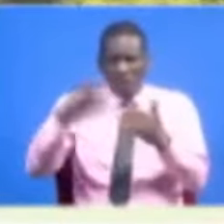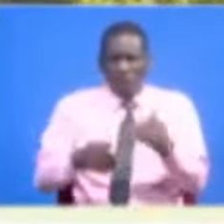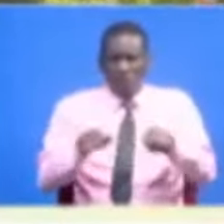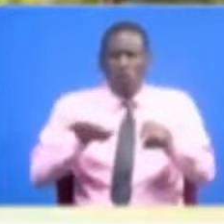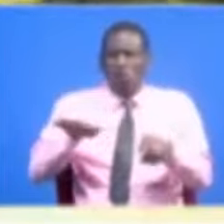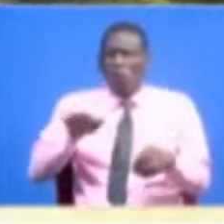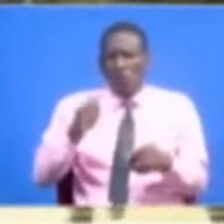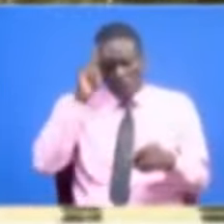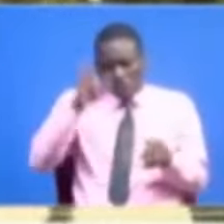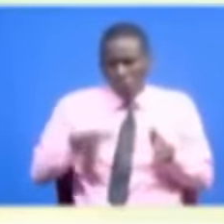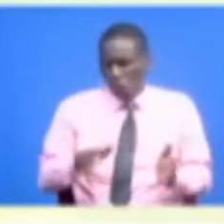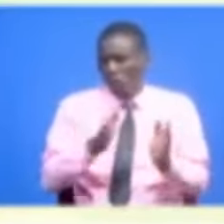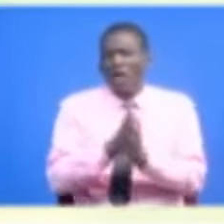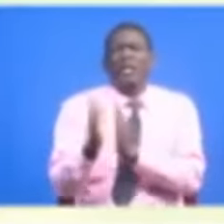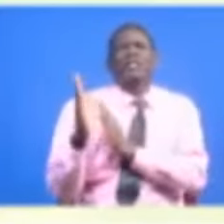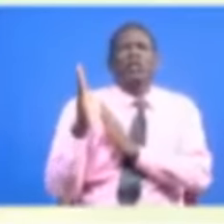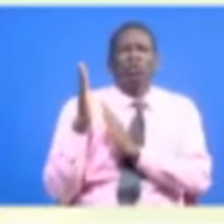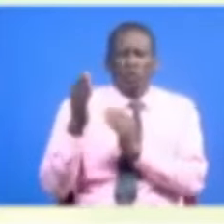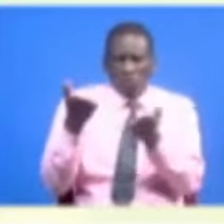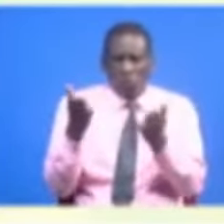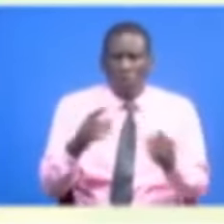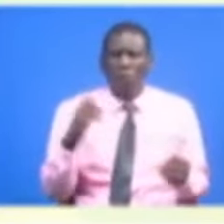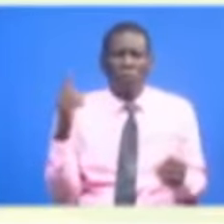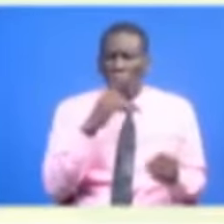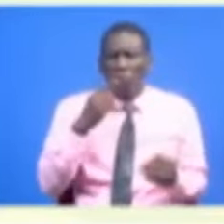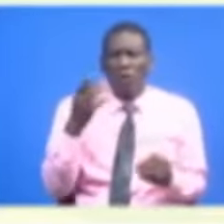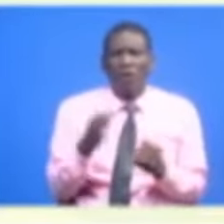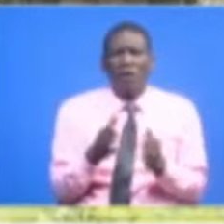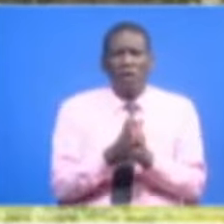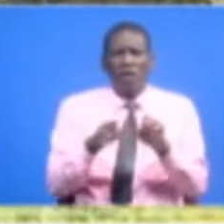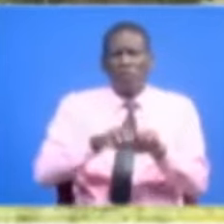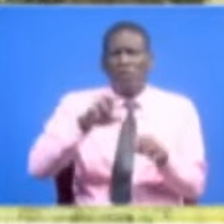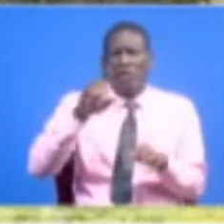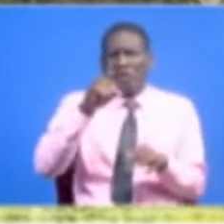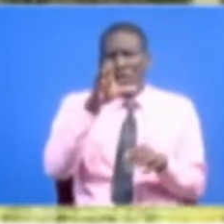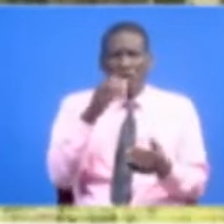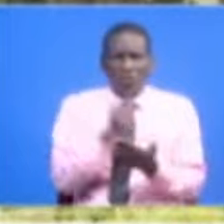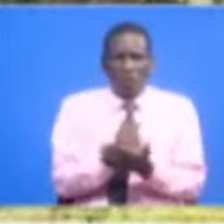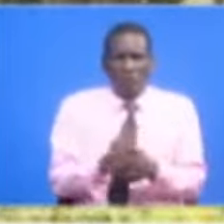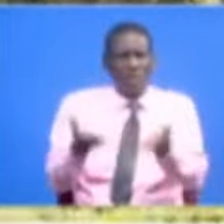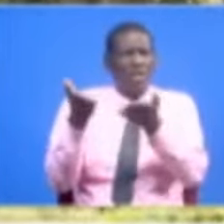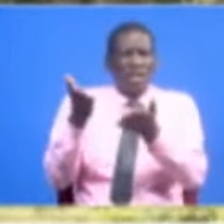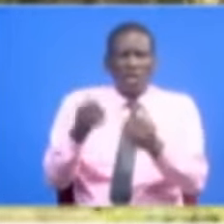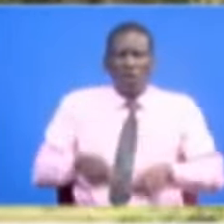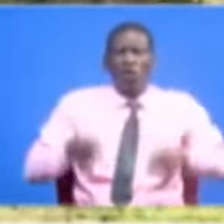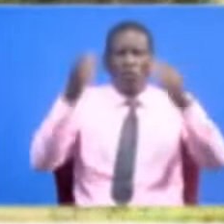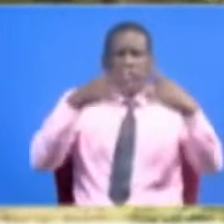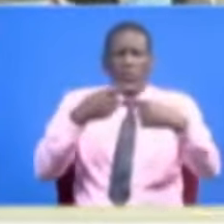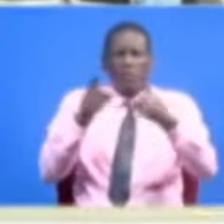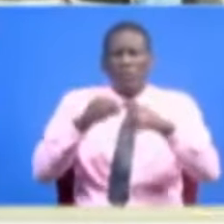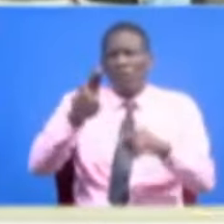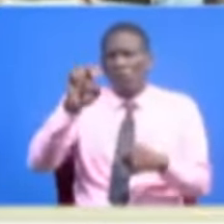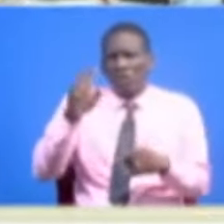morning on Kiambu Road, and the security presence was palpable, more so at the DCI headquarters. Here, officers from different units